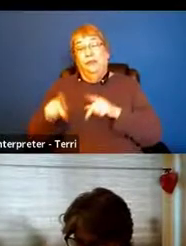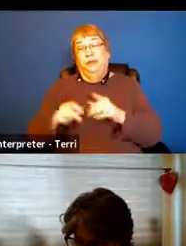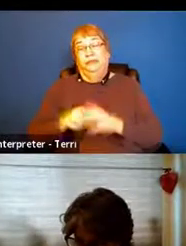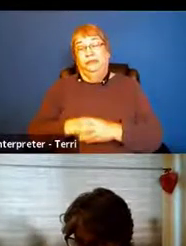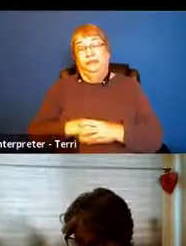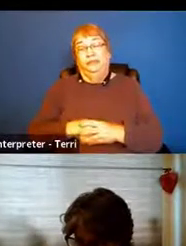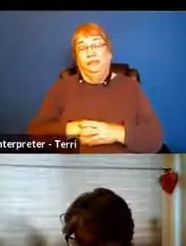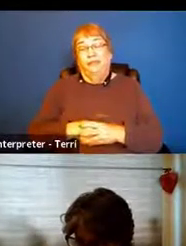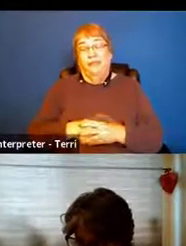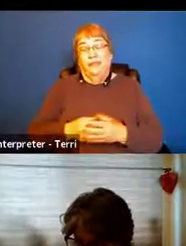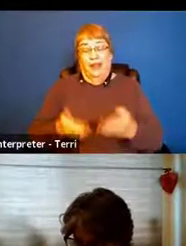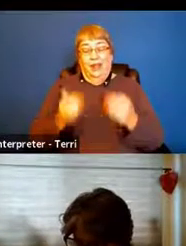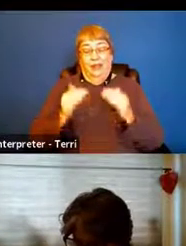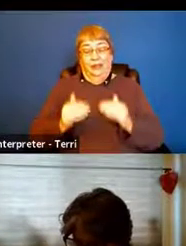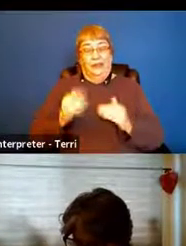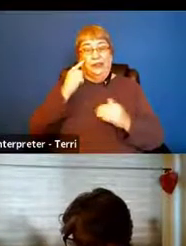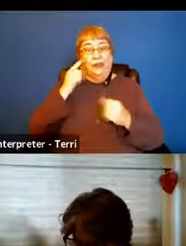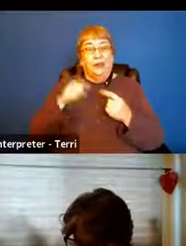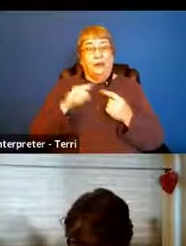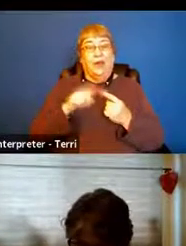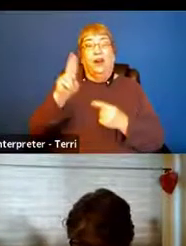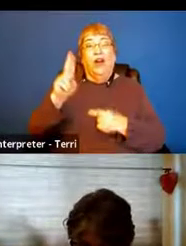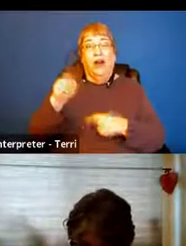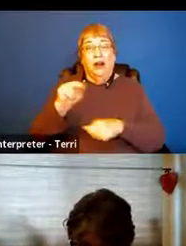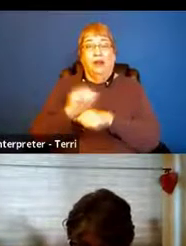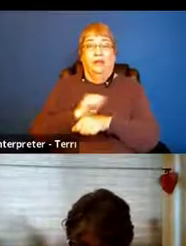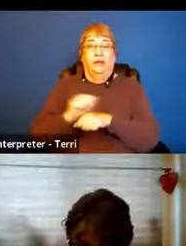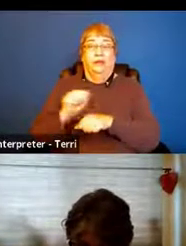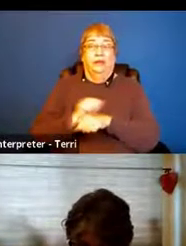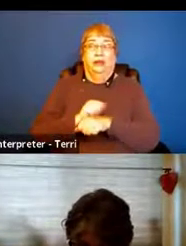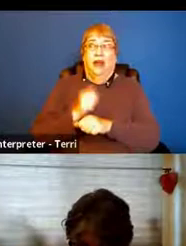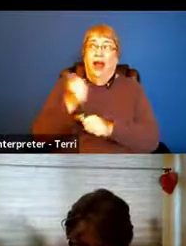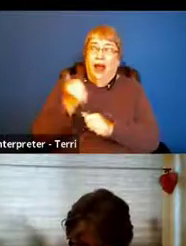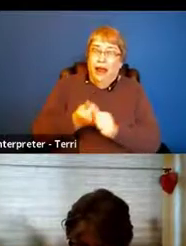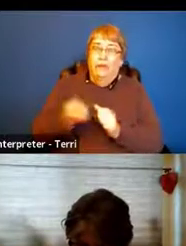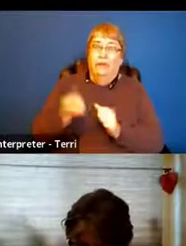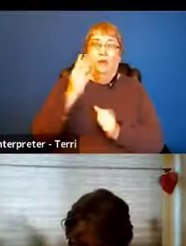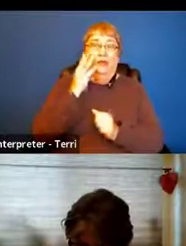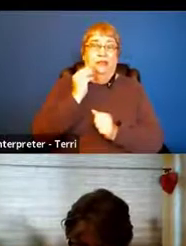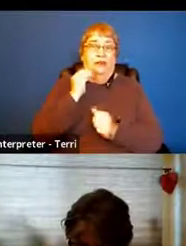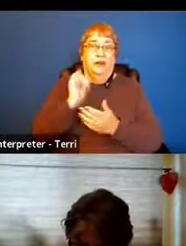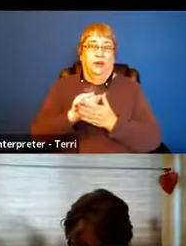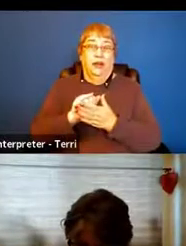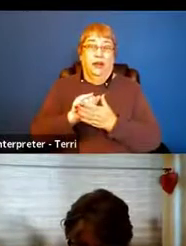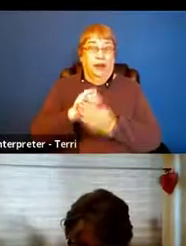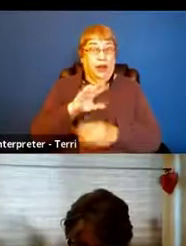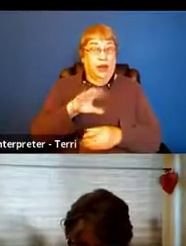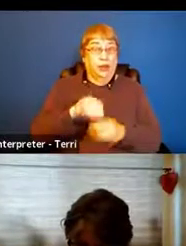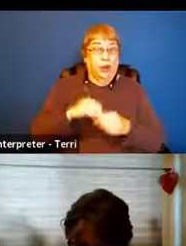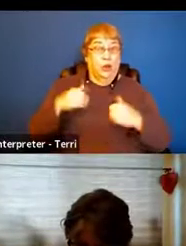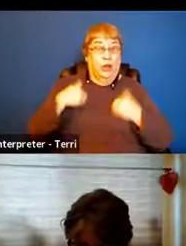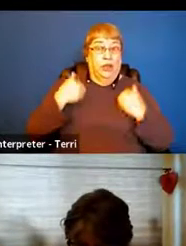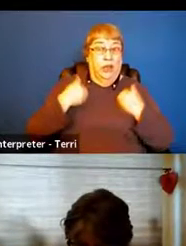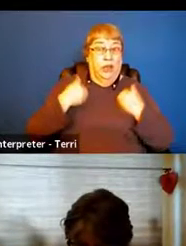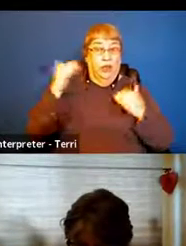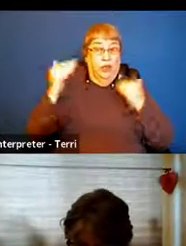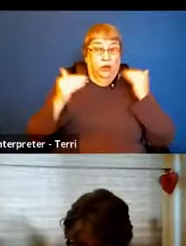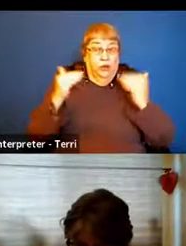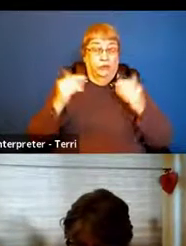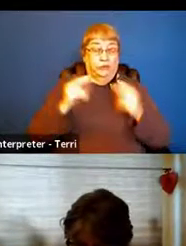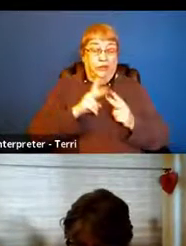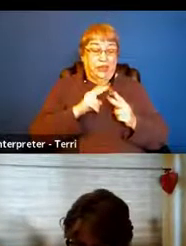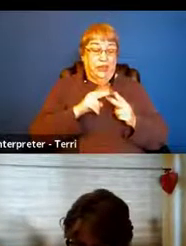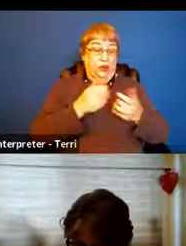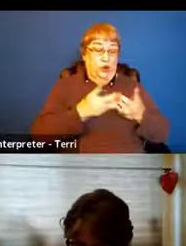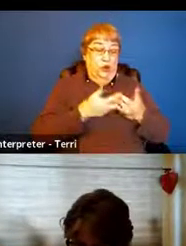about unemployment, right? Everybody is experiencing higher unemployment right now, including young adults. losing their jobs or having trouble